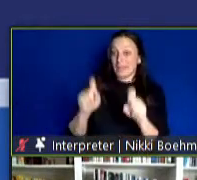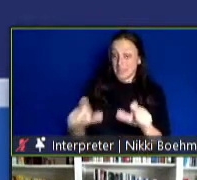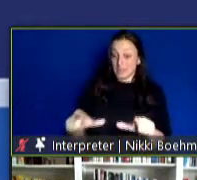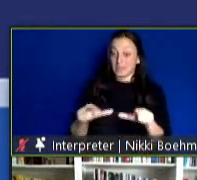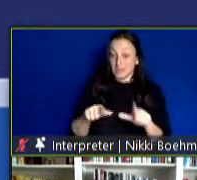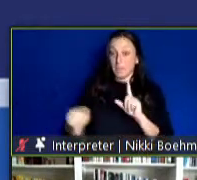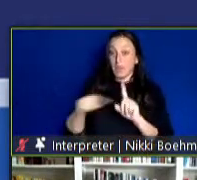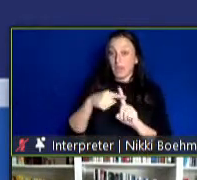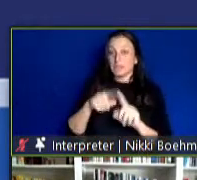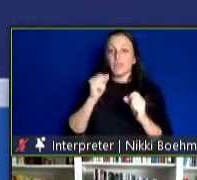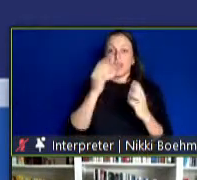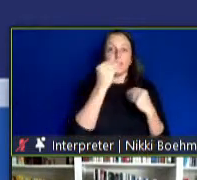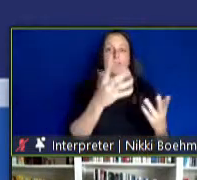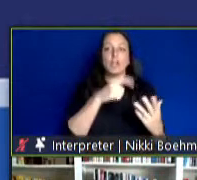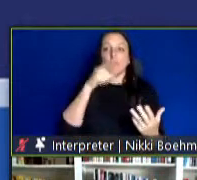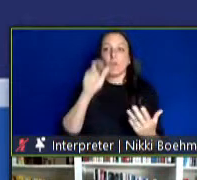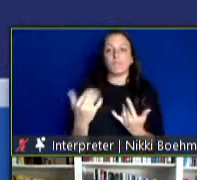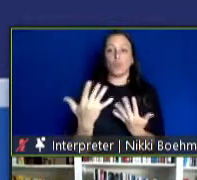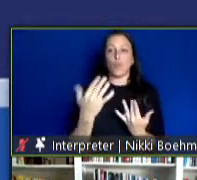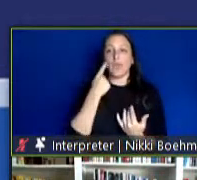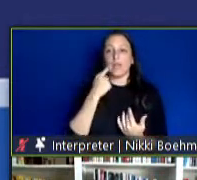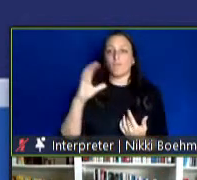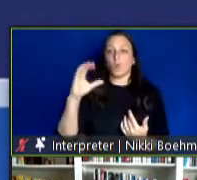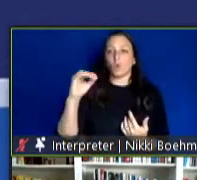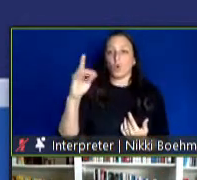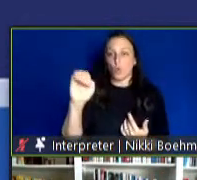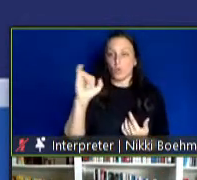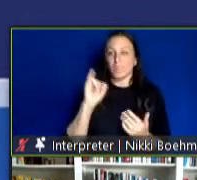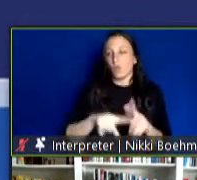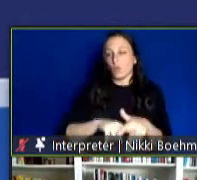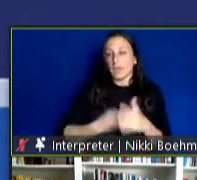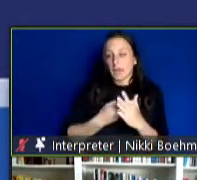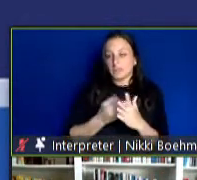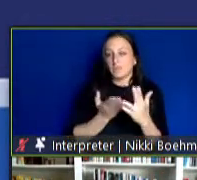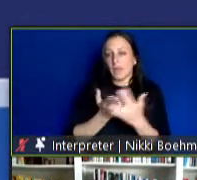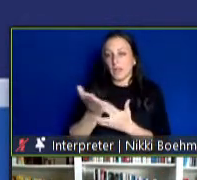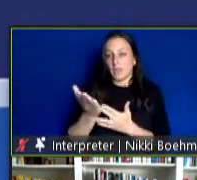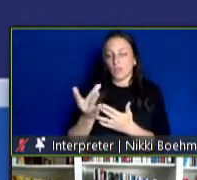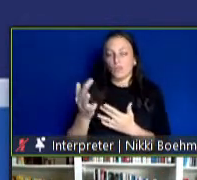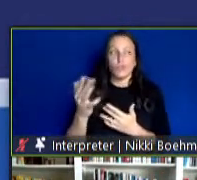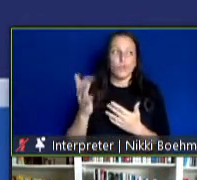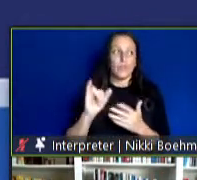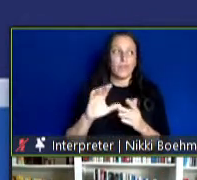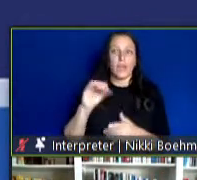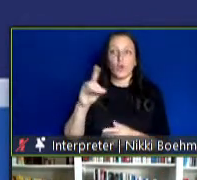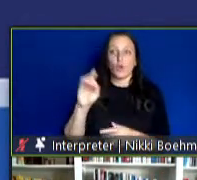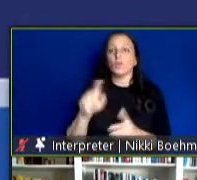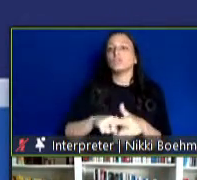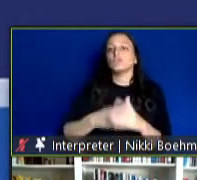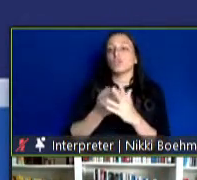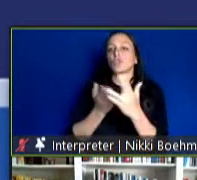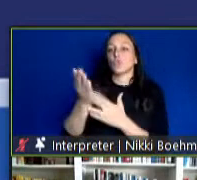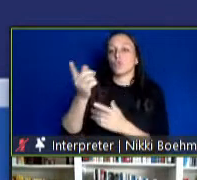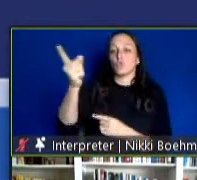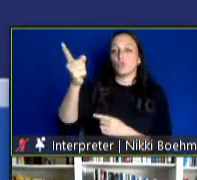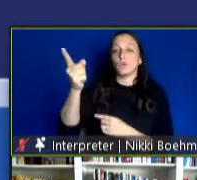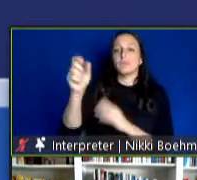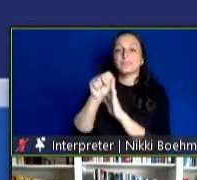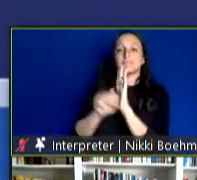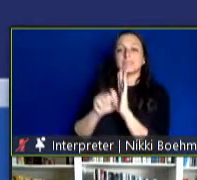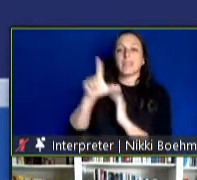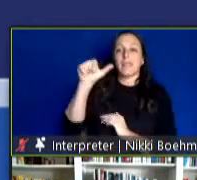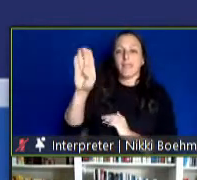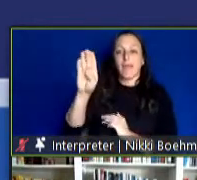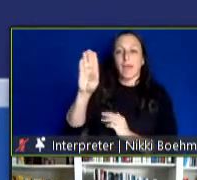that code, which is activated through state lab reportings that we